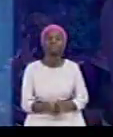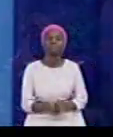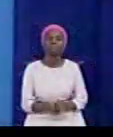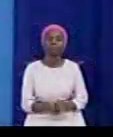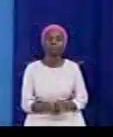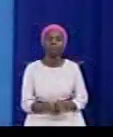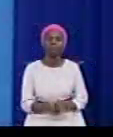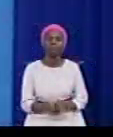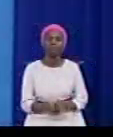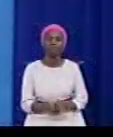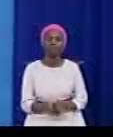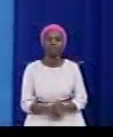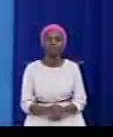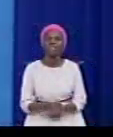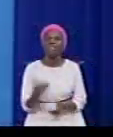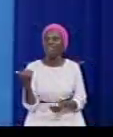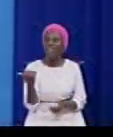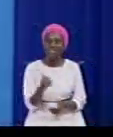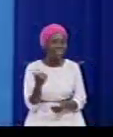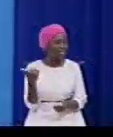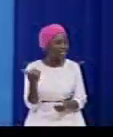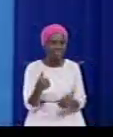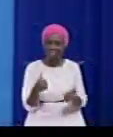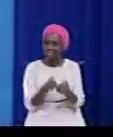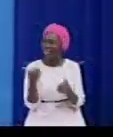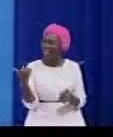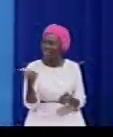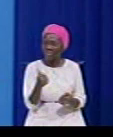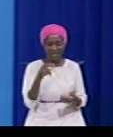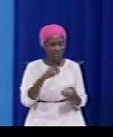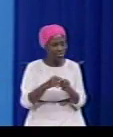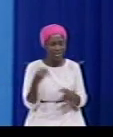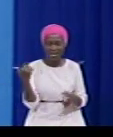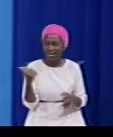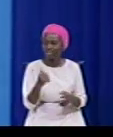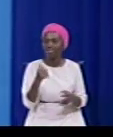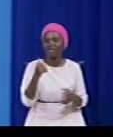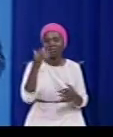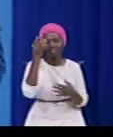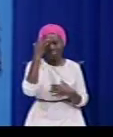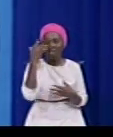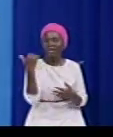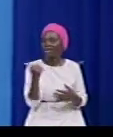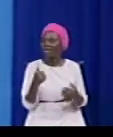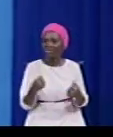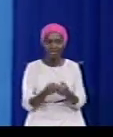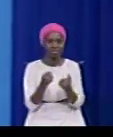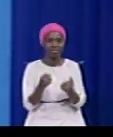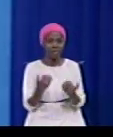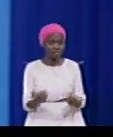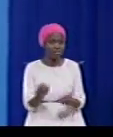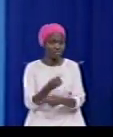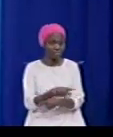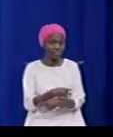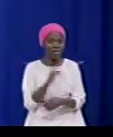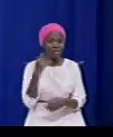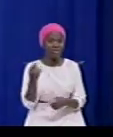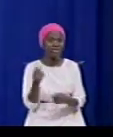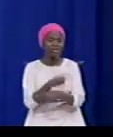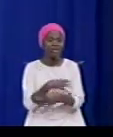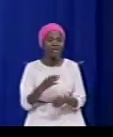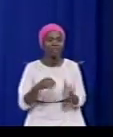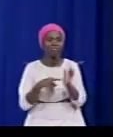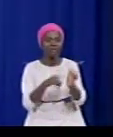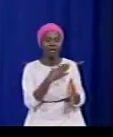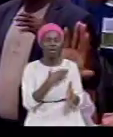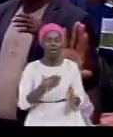any challenge, any problem, any problem, any challenge. And this is the day of demonstration